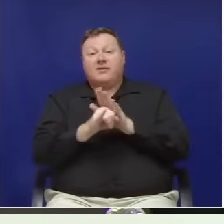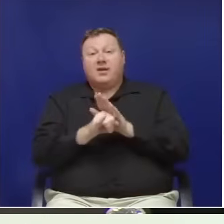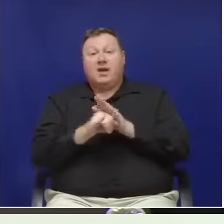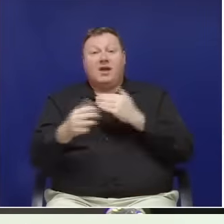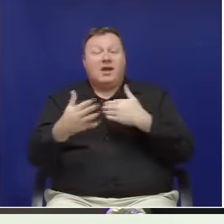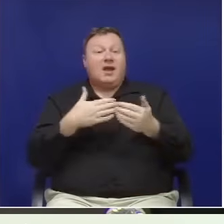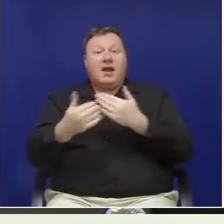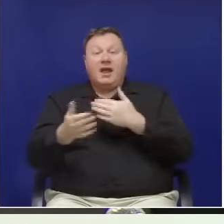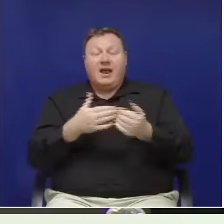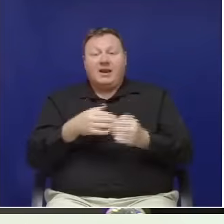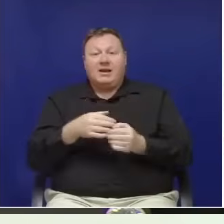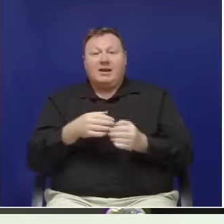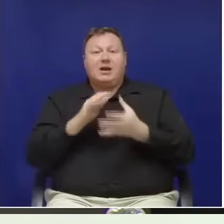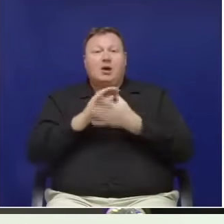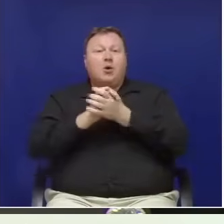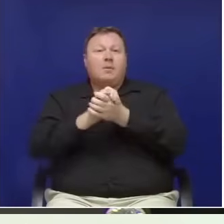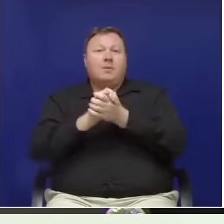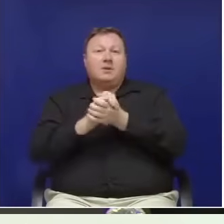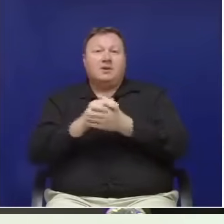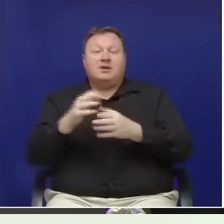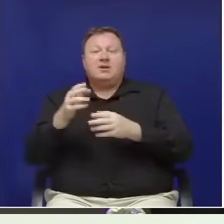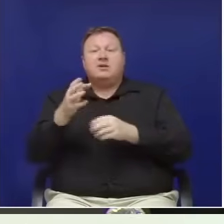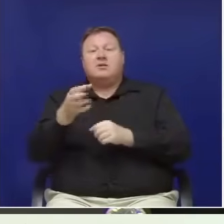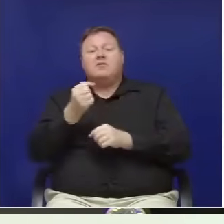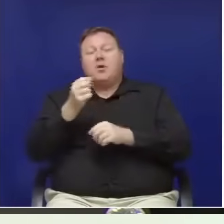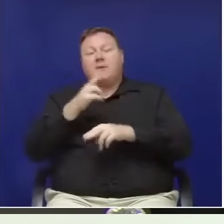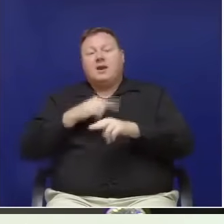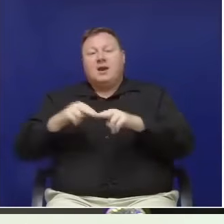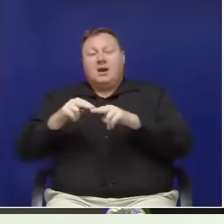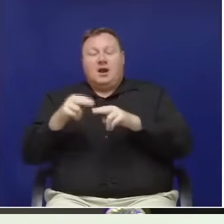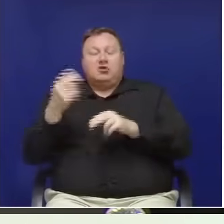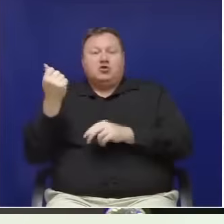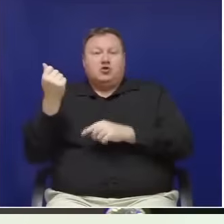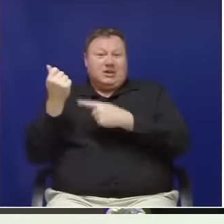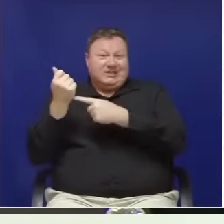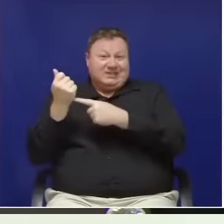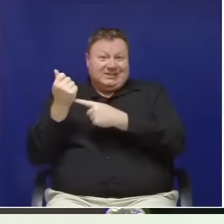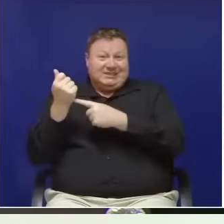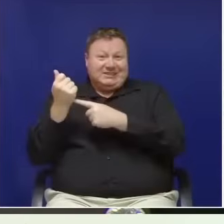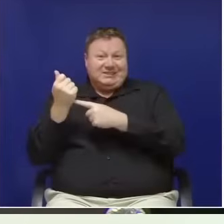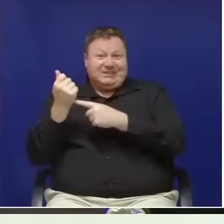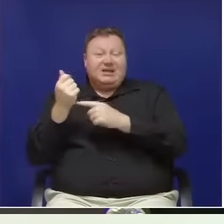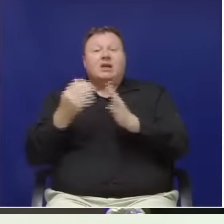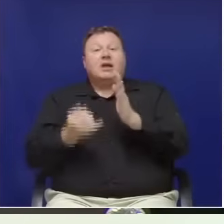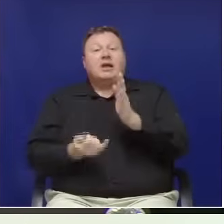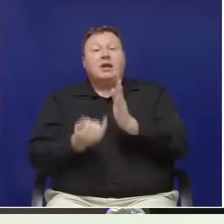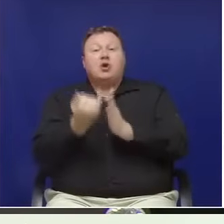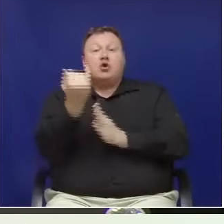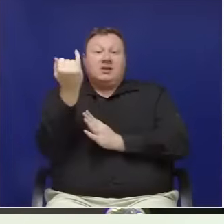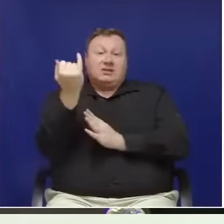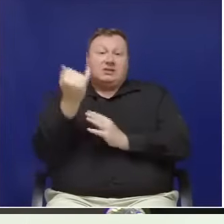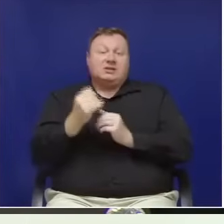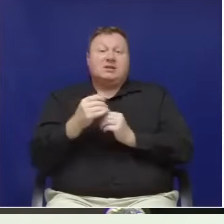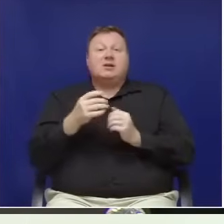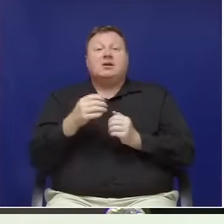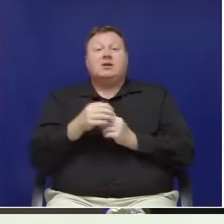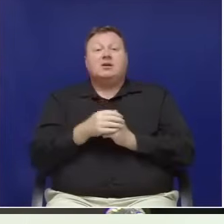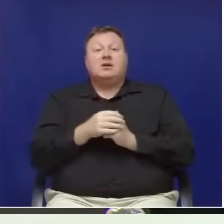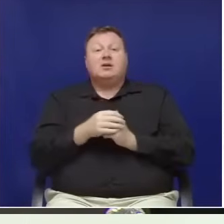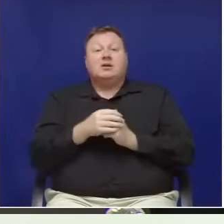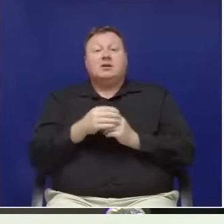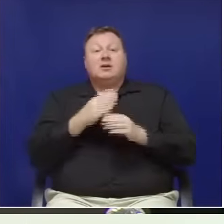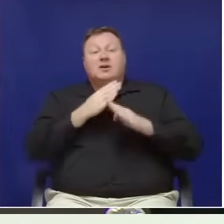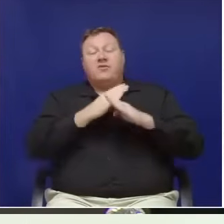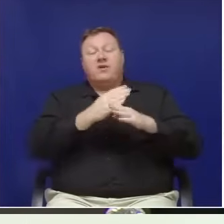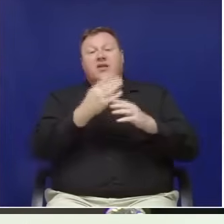binding commitment from National Treasury that will increase the defence funding, or are